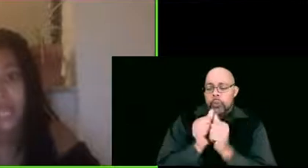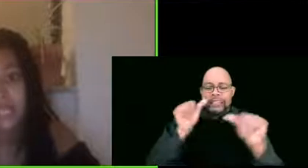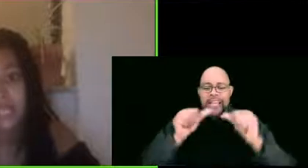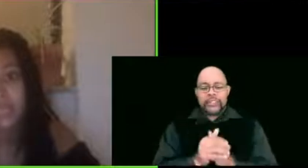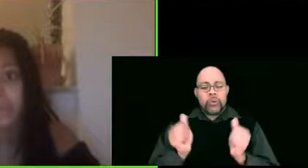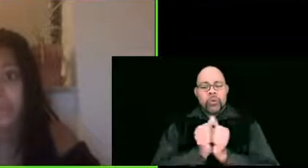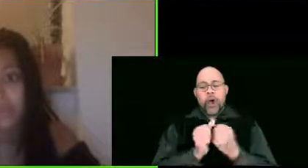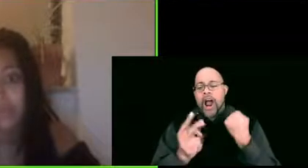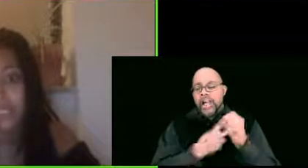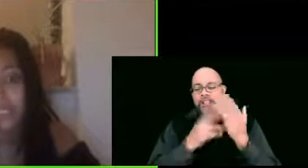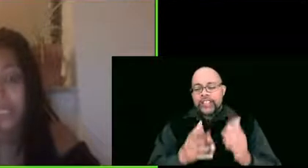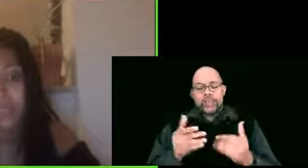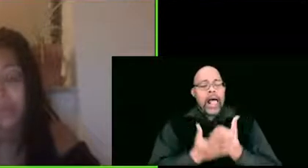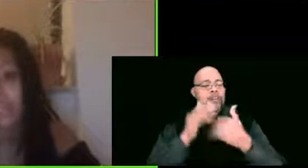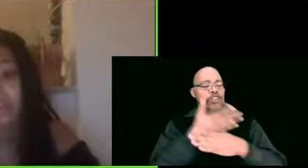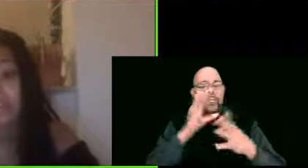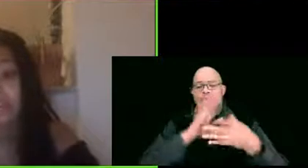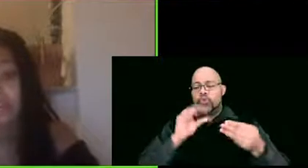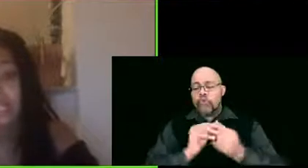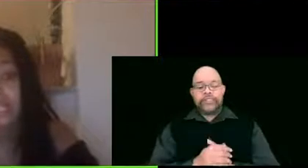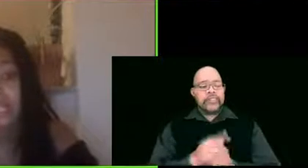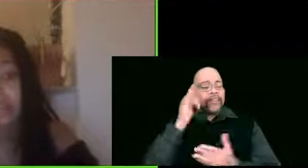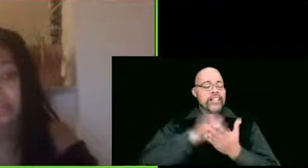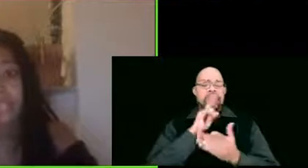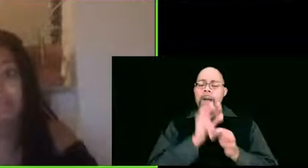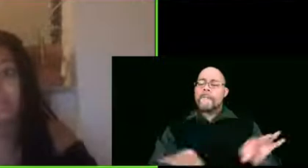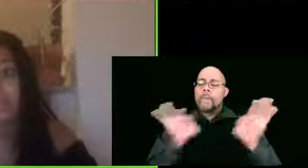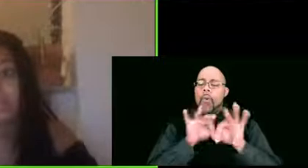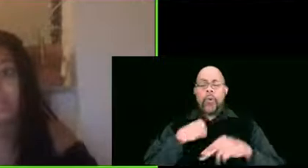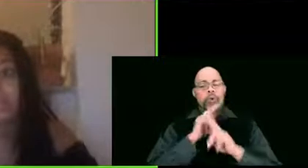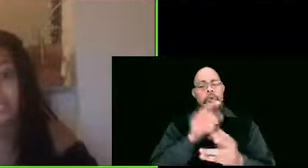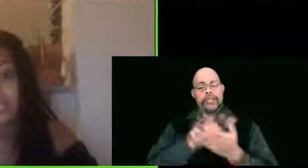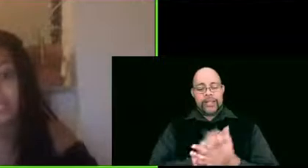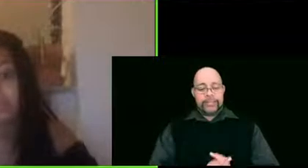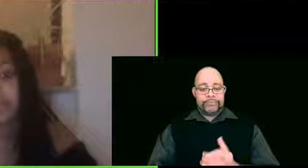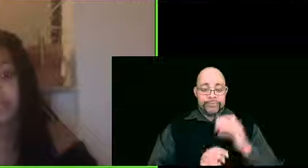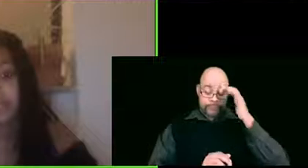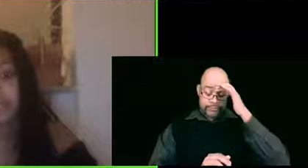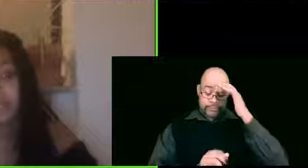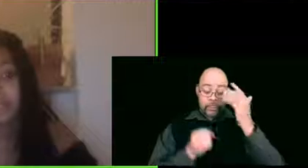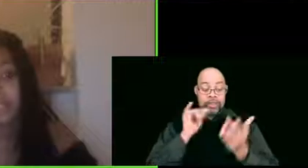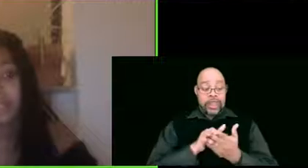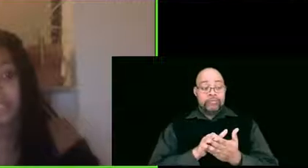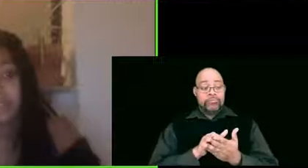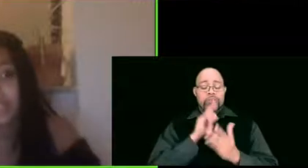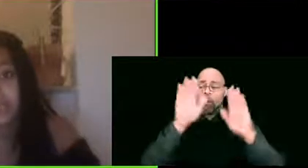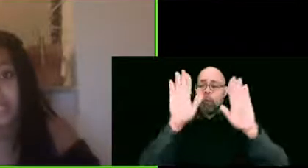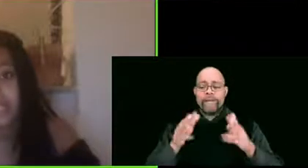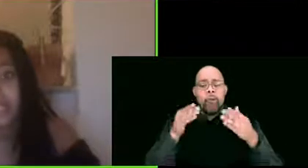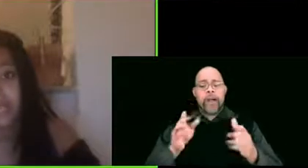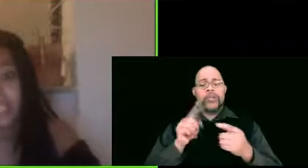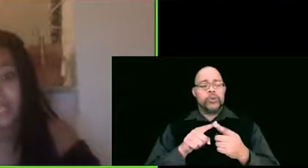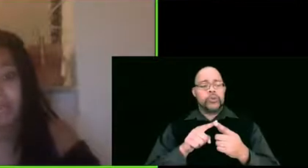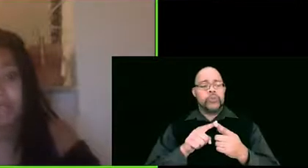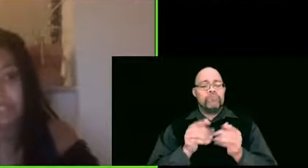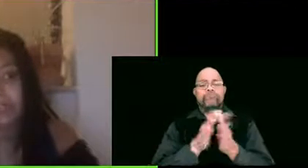closely with scientists, with conservationists to help share those stories. And I think it's really important that we utilize them. So, and that's a